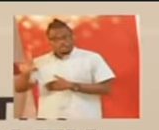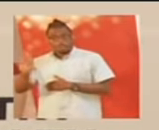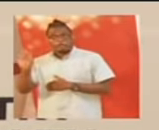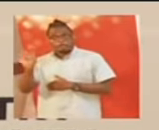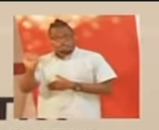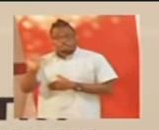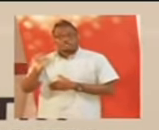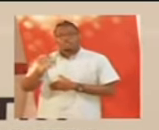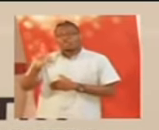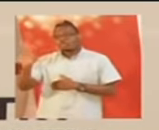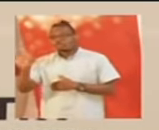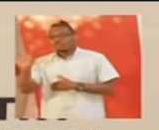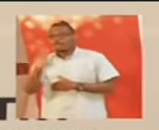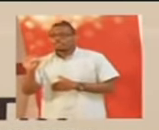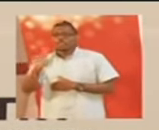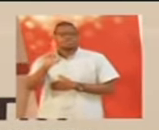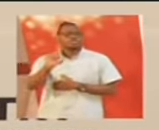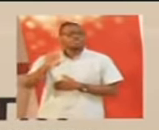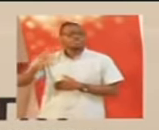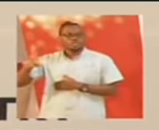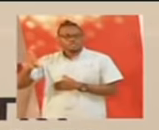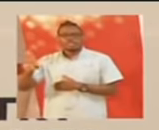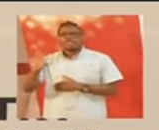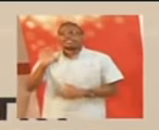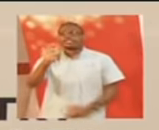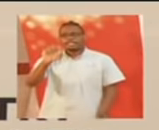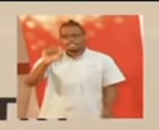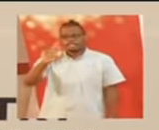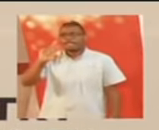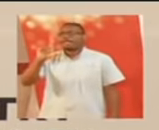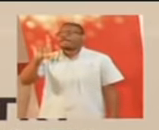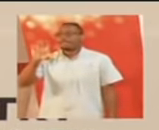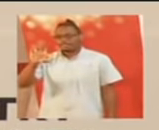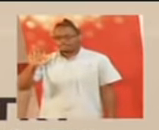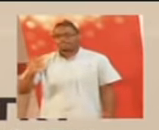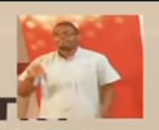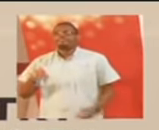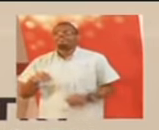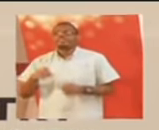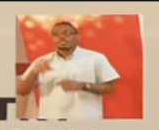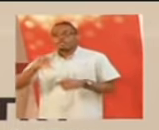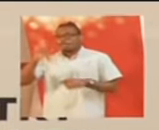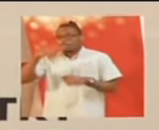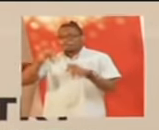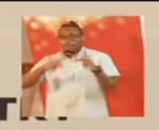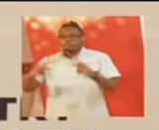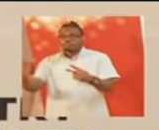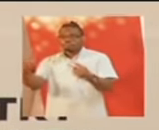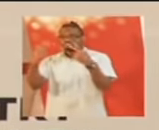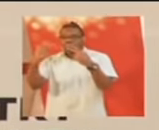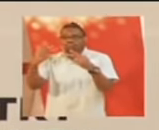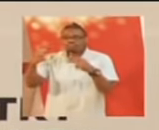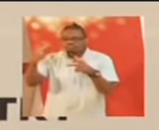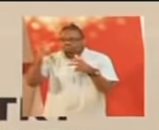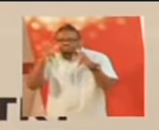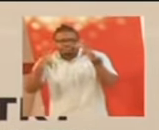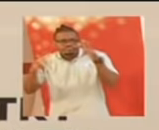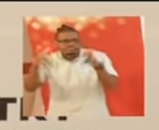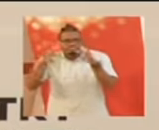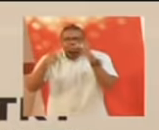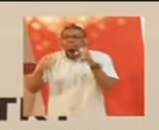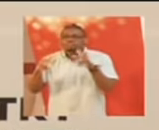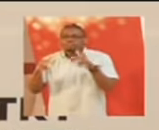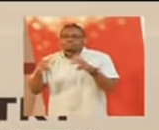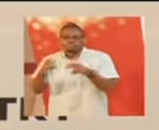Earle, welcome to the Ministry of Health's press conference, members of the media, members of the viewing and listening public. I will go briefly into